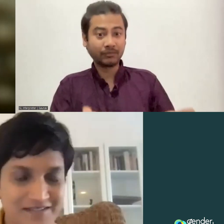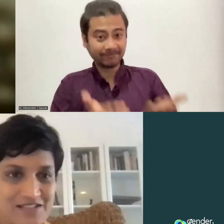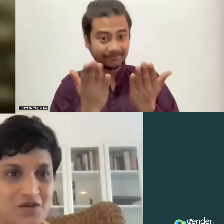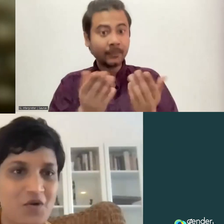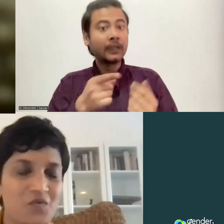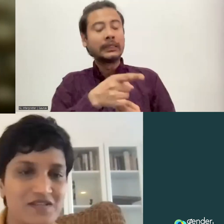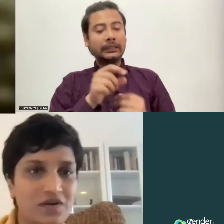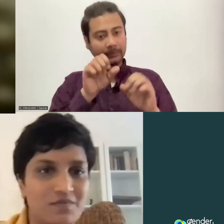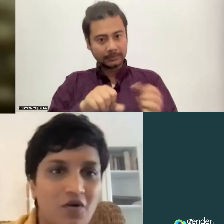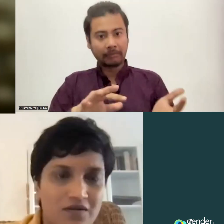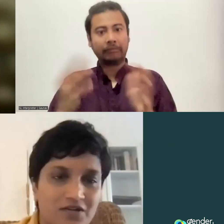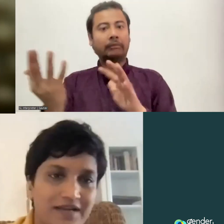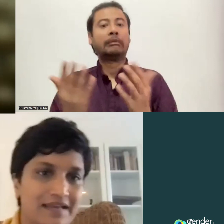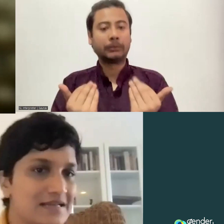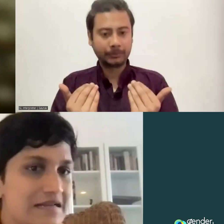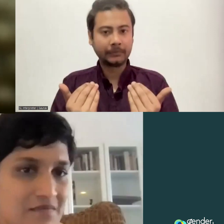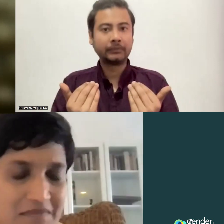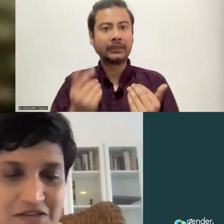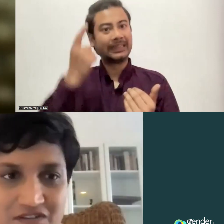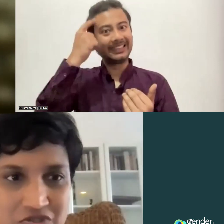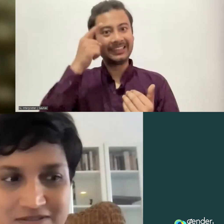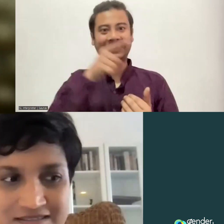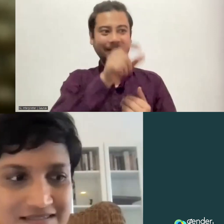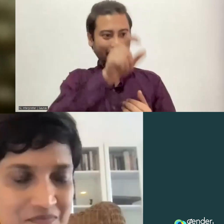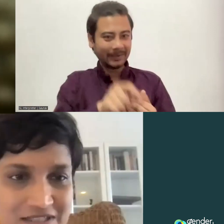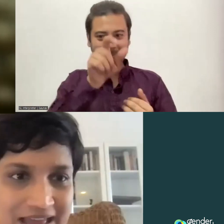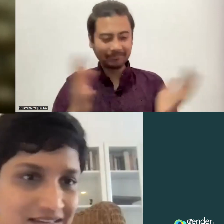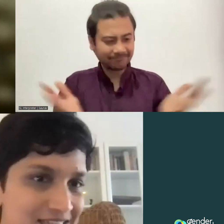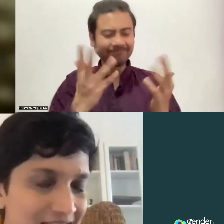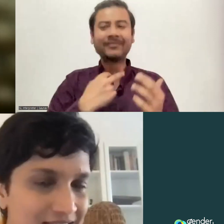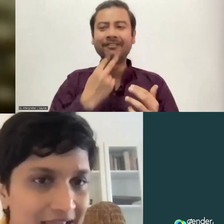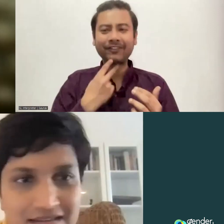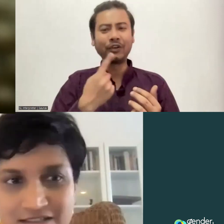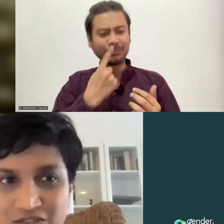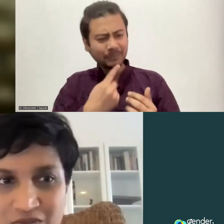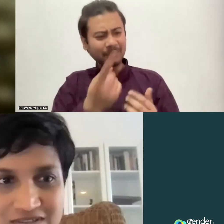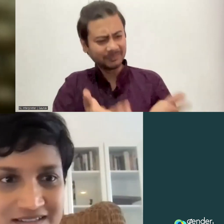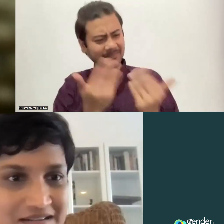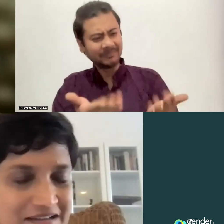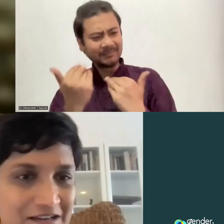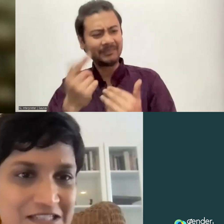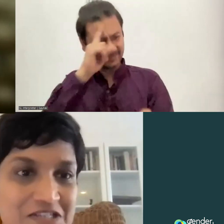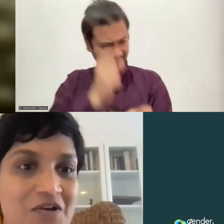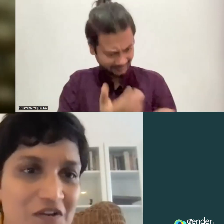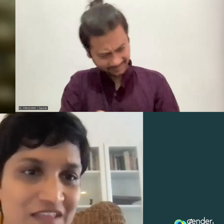not always going to be all great. And individuals' personalities and attitudes, considering all of that. So